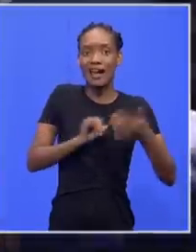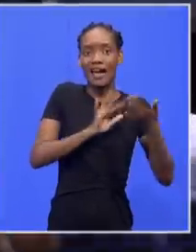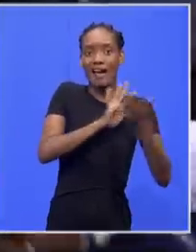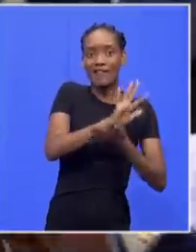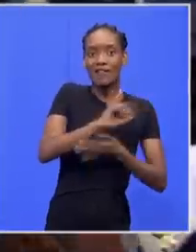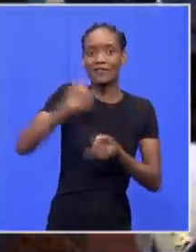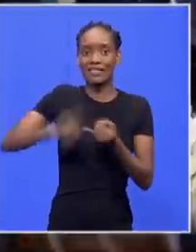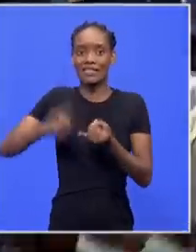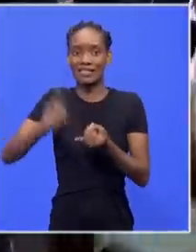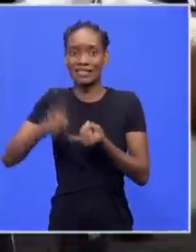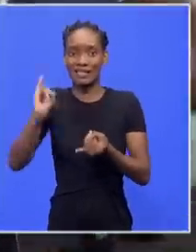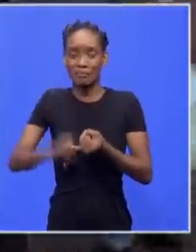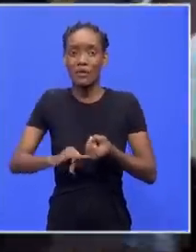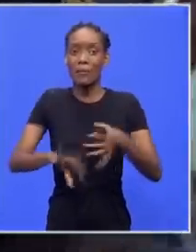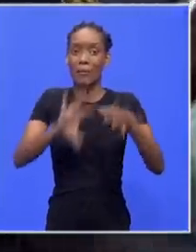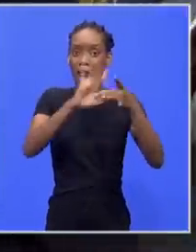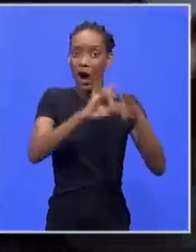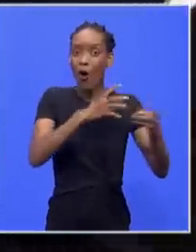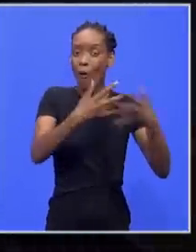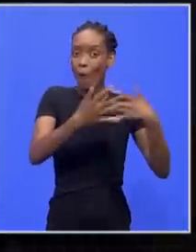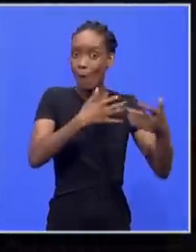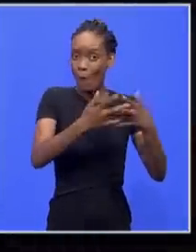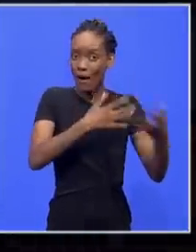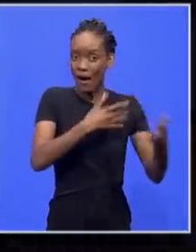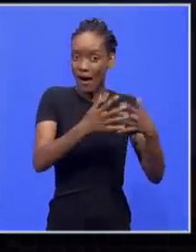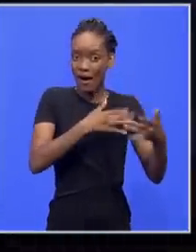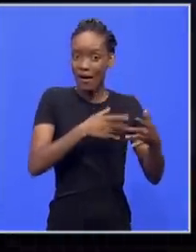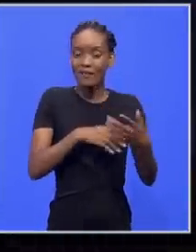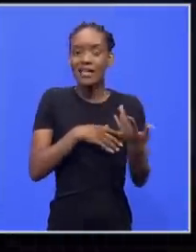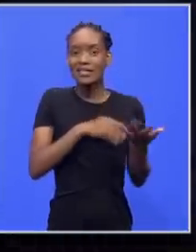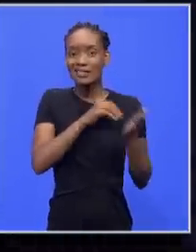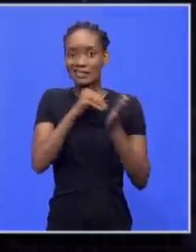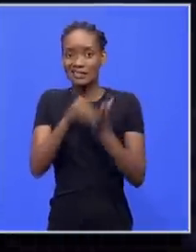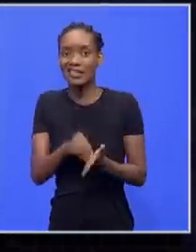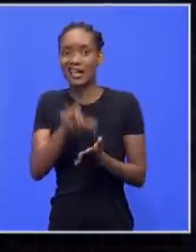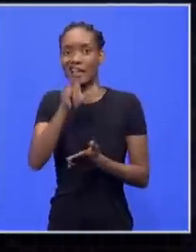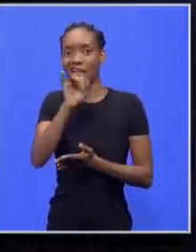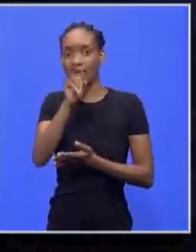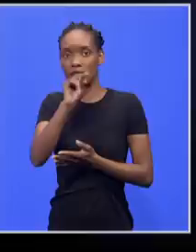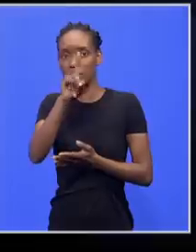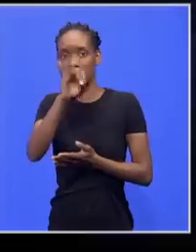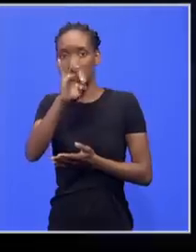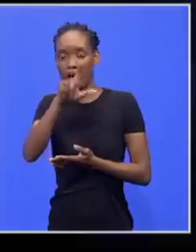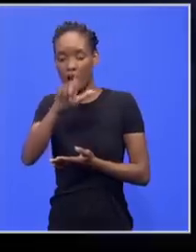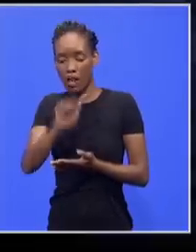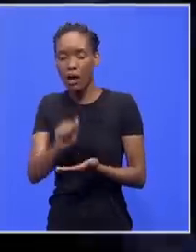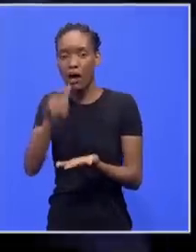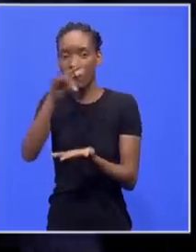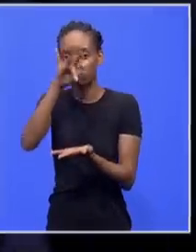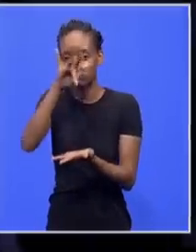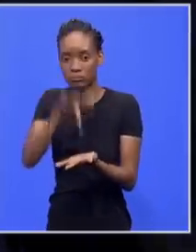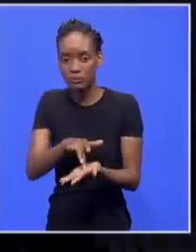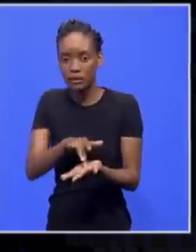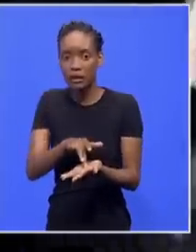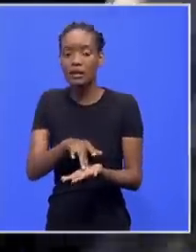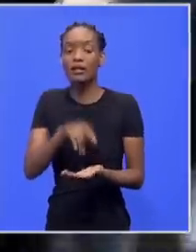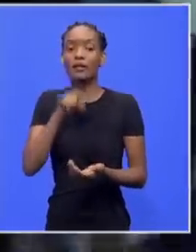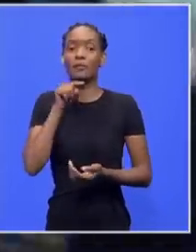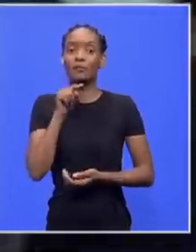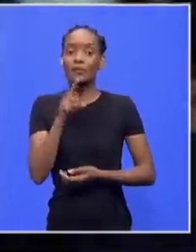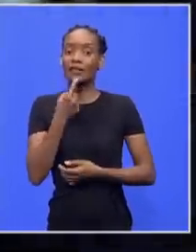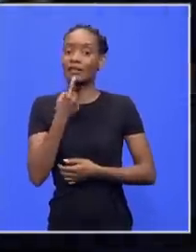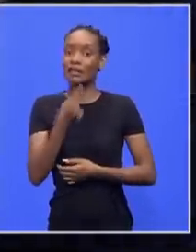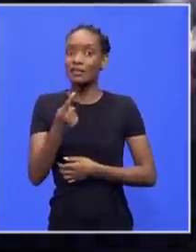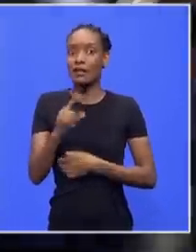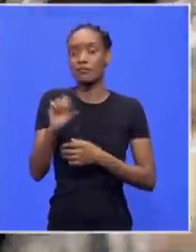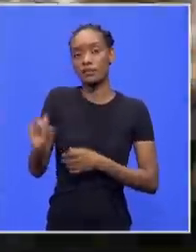September. Oma face, who took us, he brought us Lindela. They tell us, them, they just help, because according the law for South